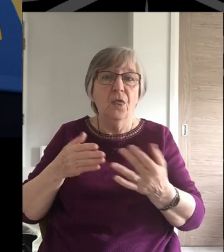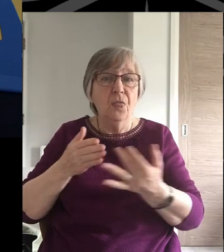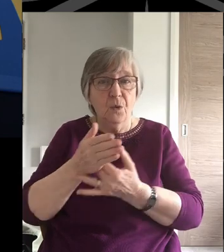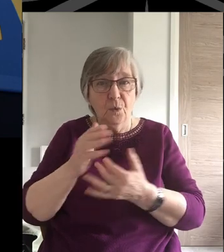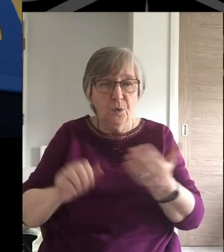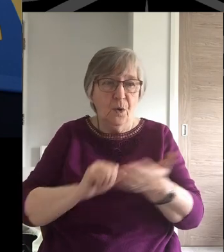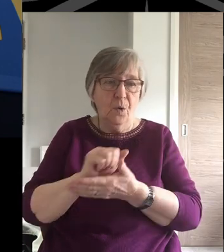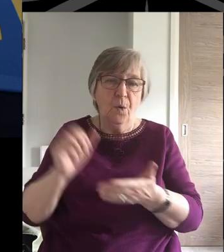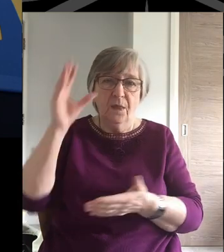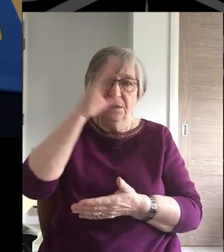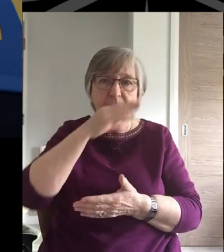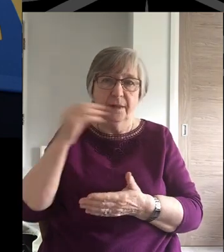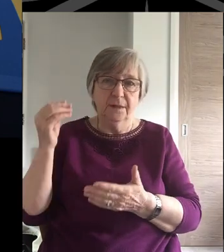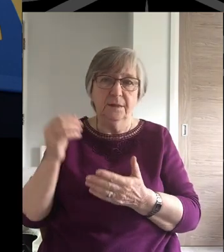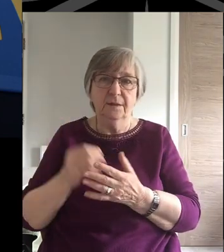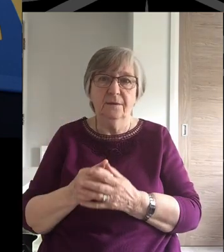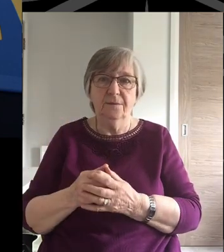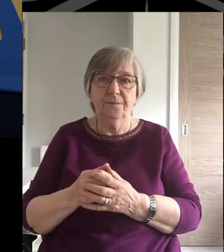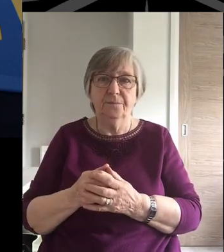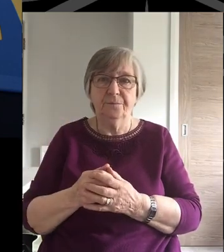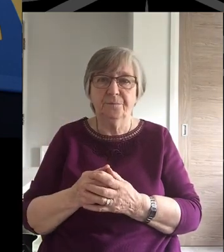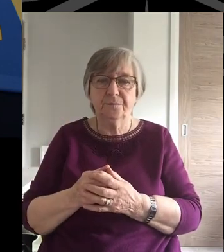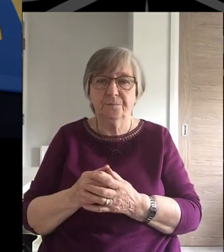through the Spirit.